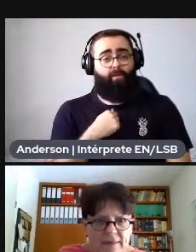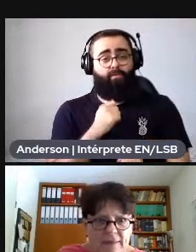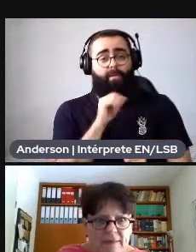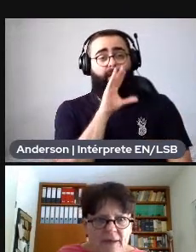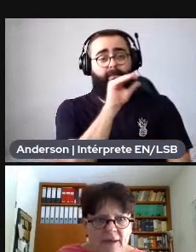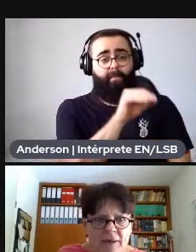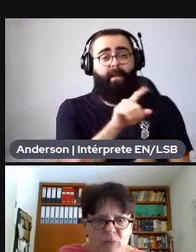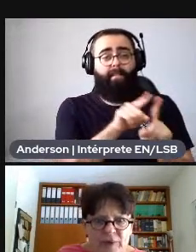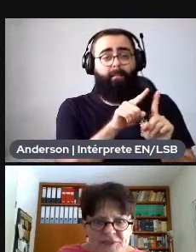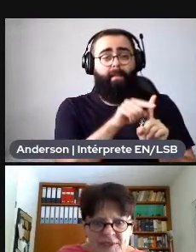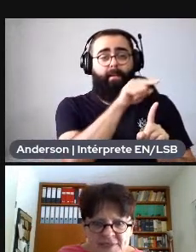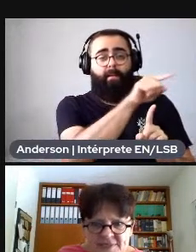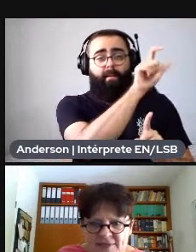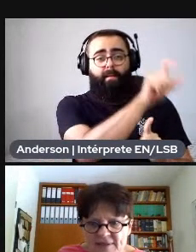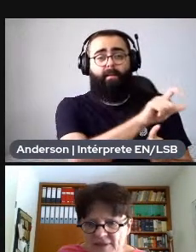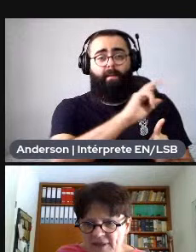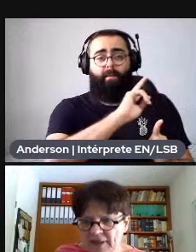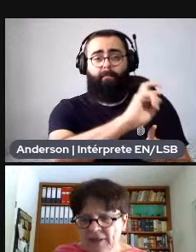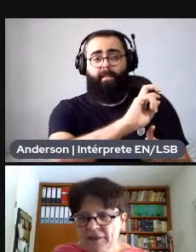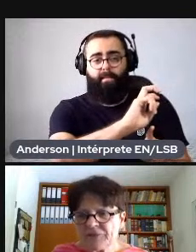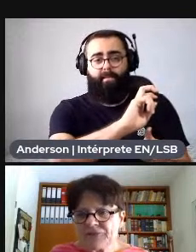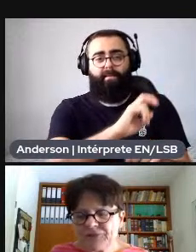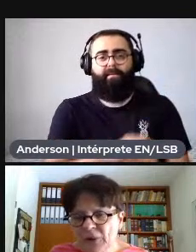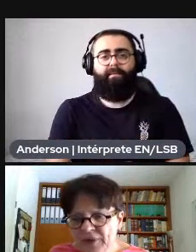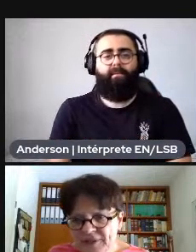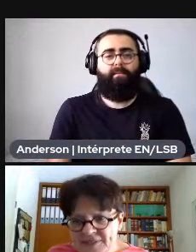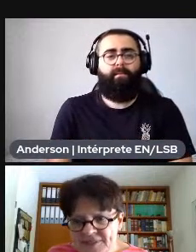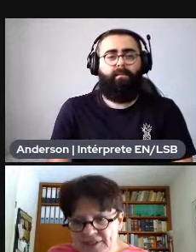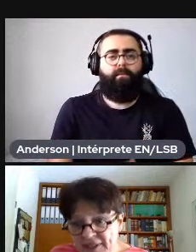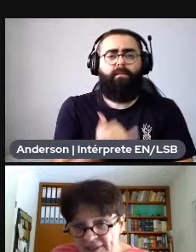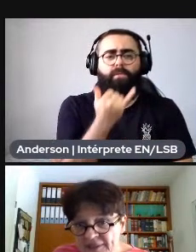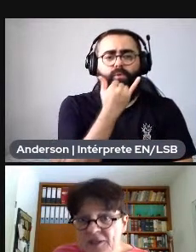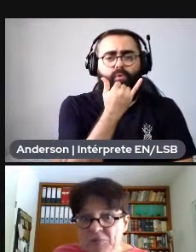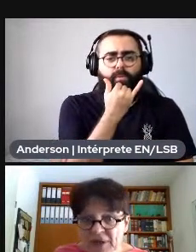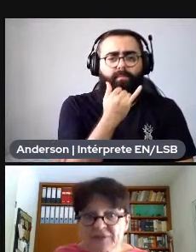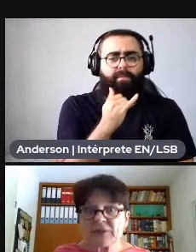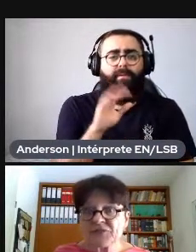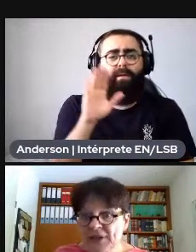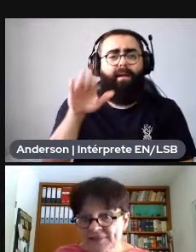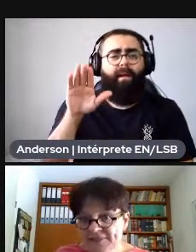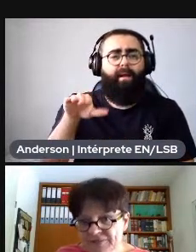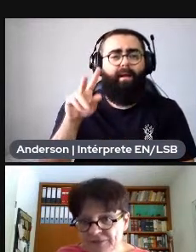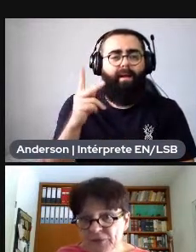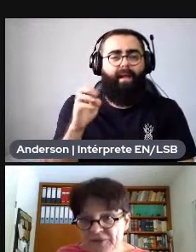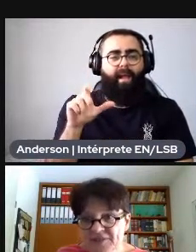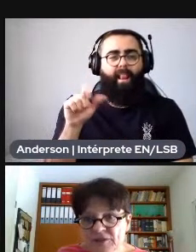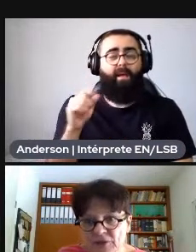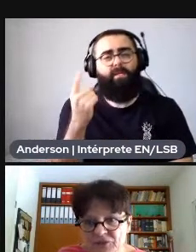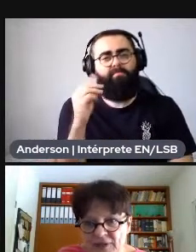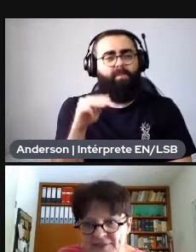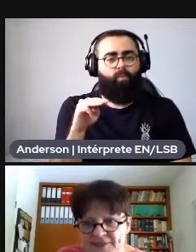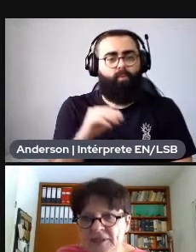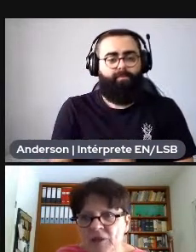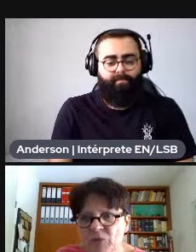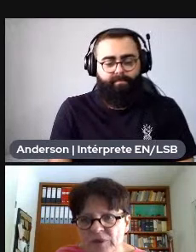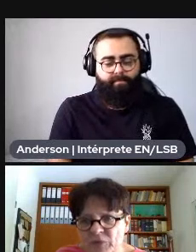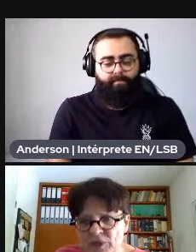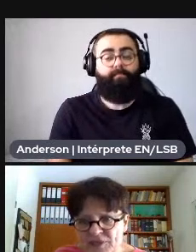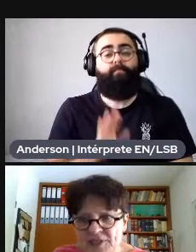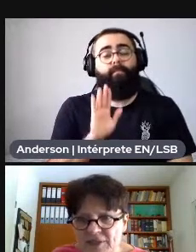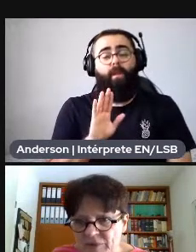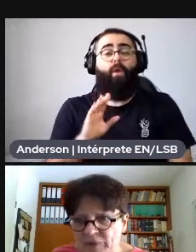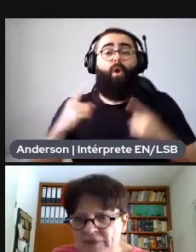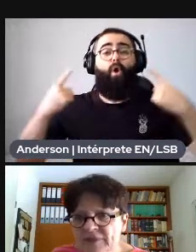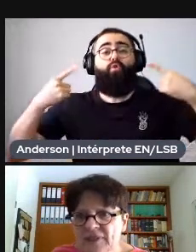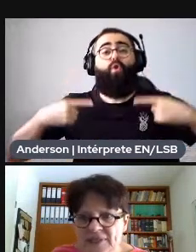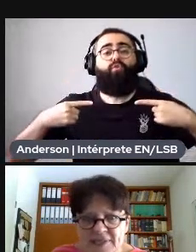Hella, we have 1 more minute. It's focus again, but contrastive focus, contrasting with